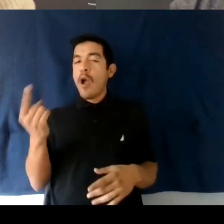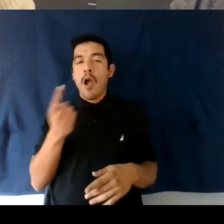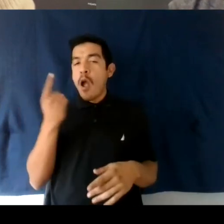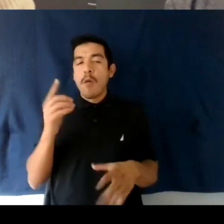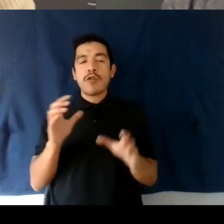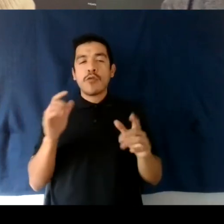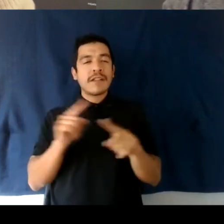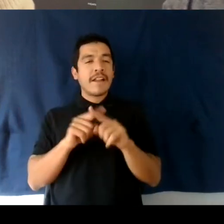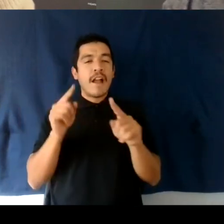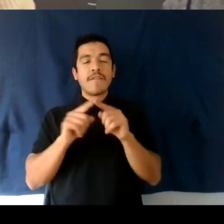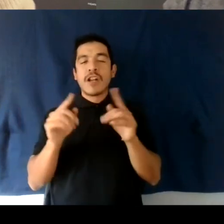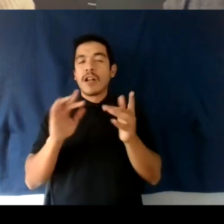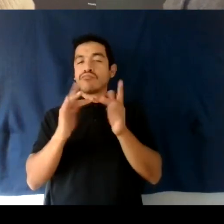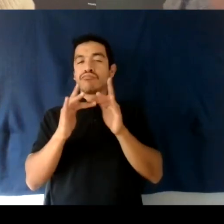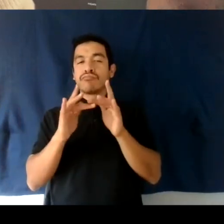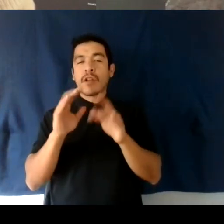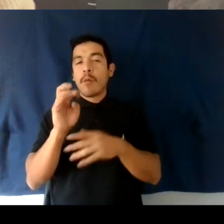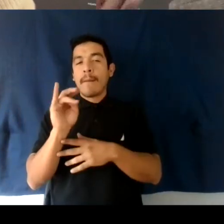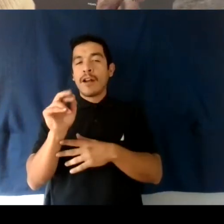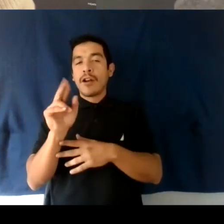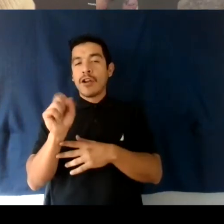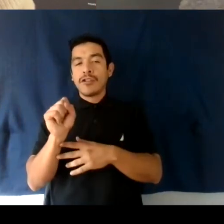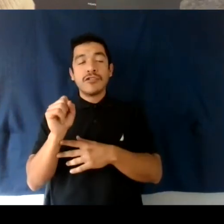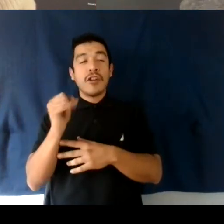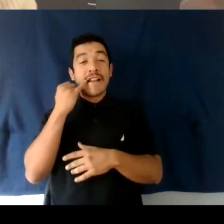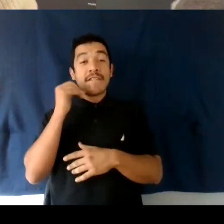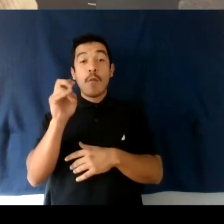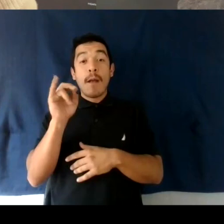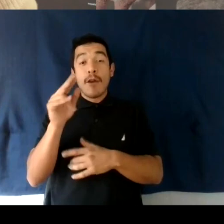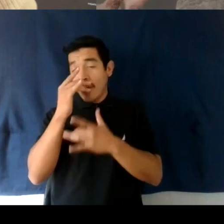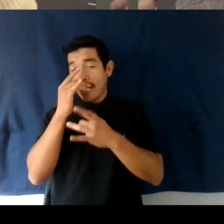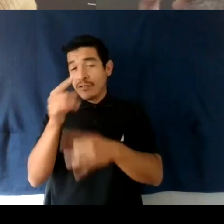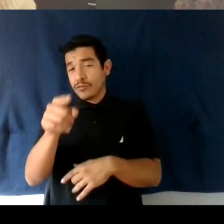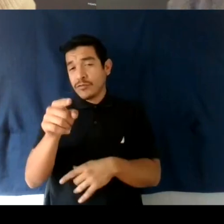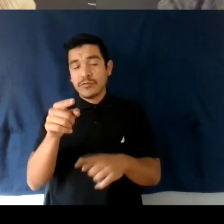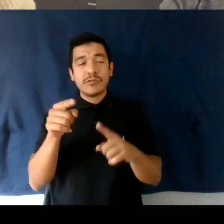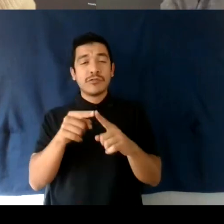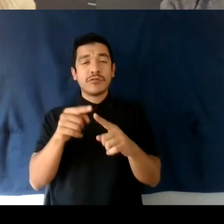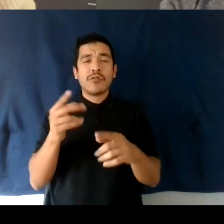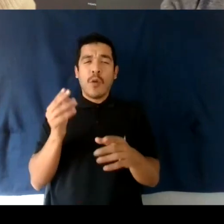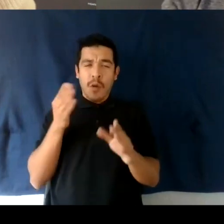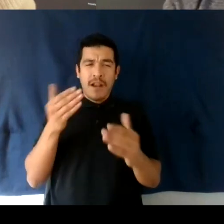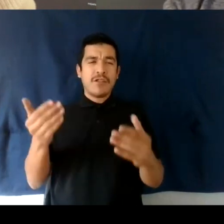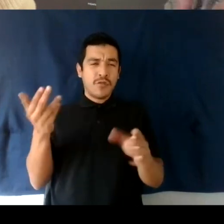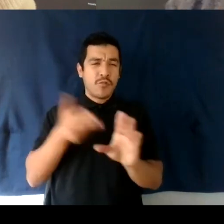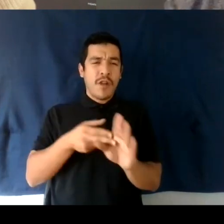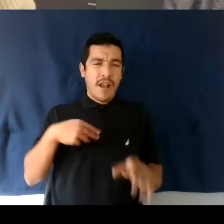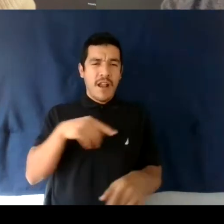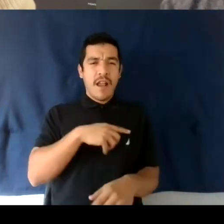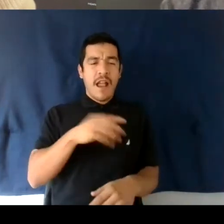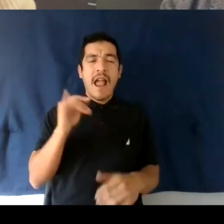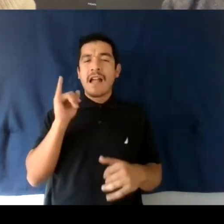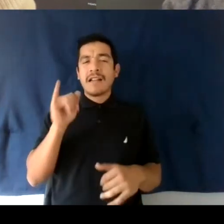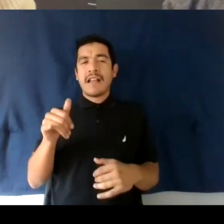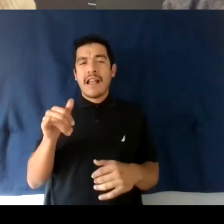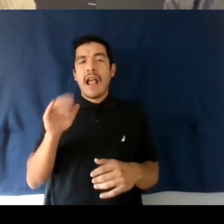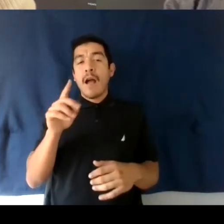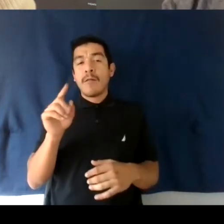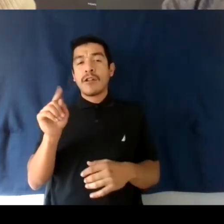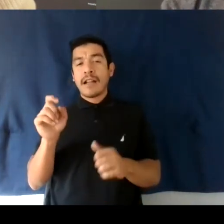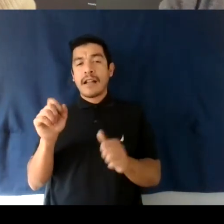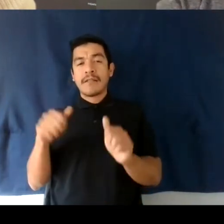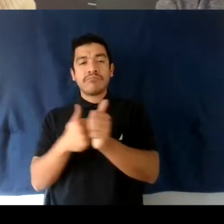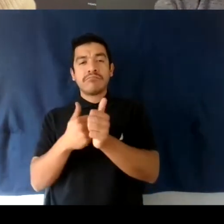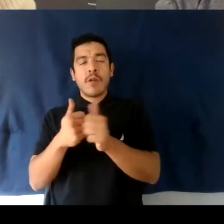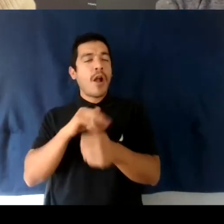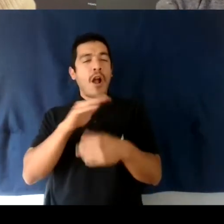different webinars, and, so if a webinar interests you, tune in, and stay up to date with all that is